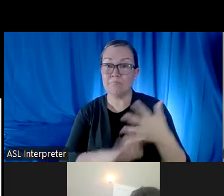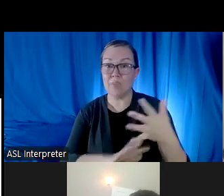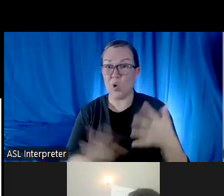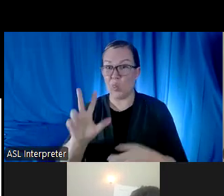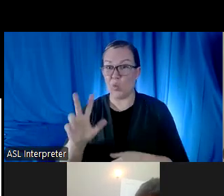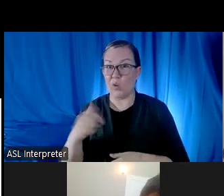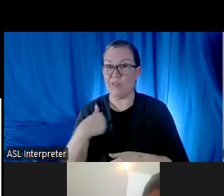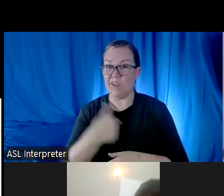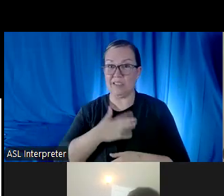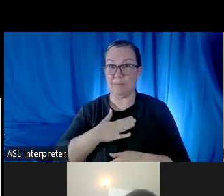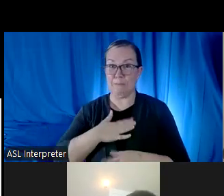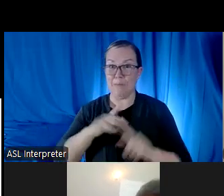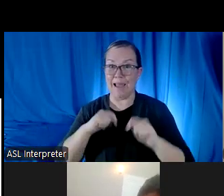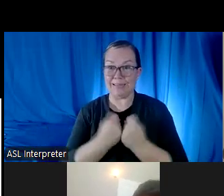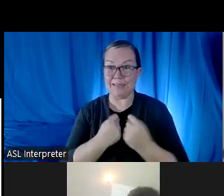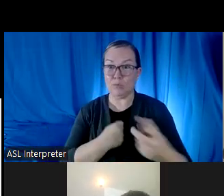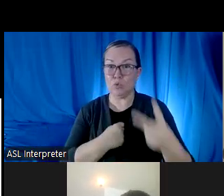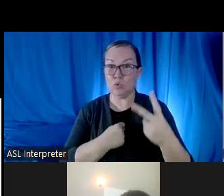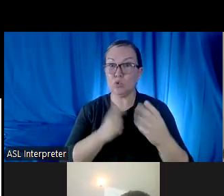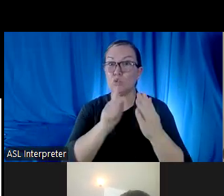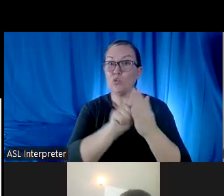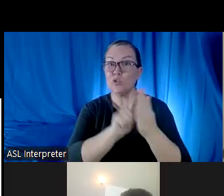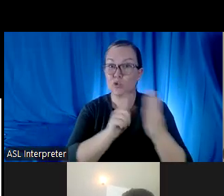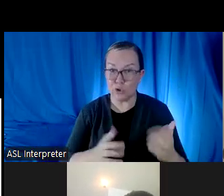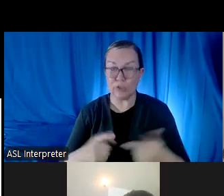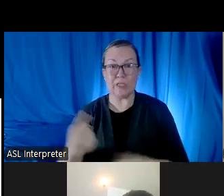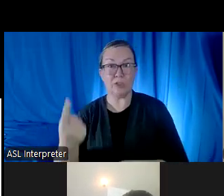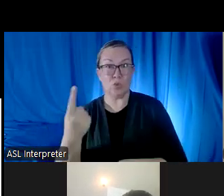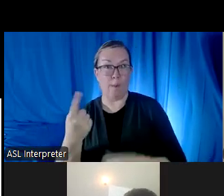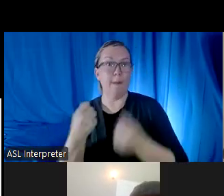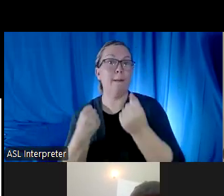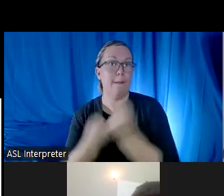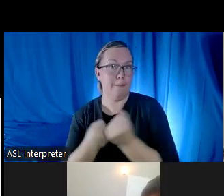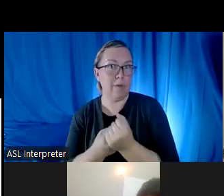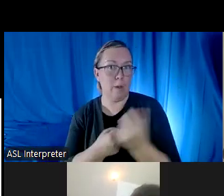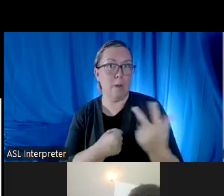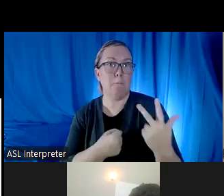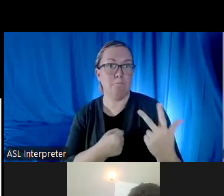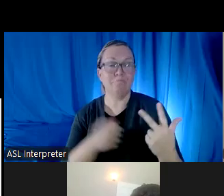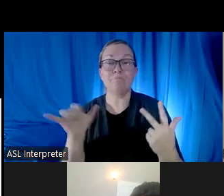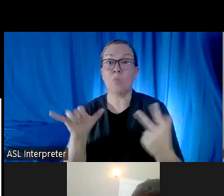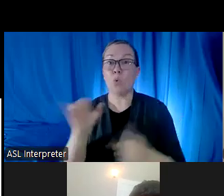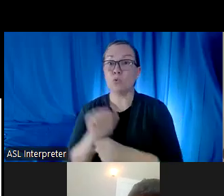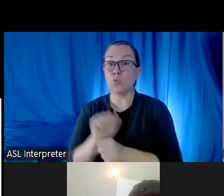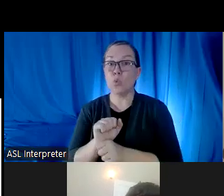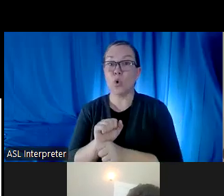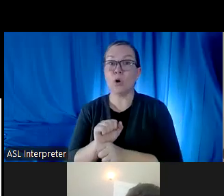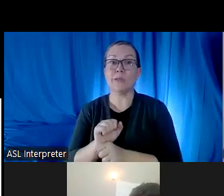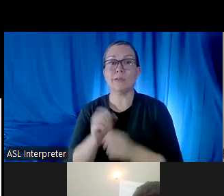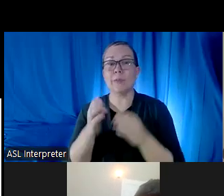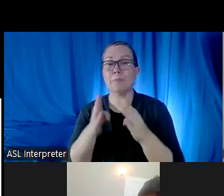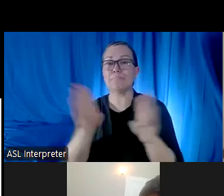on my team. There are 2 attorneys and 1 advocate. We also work on some